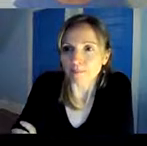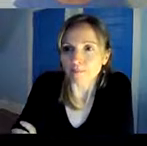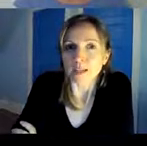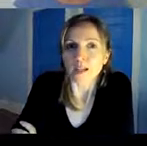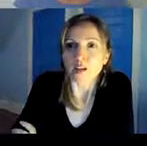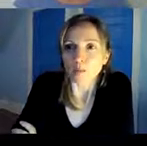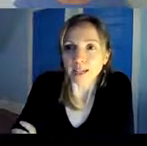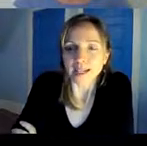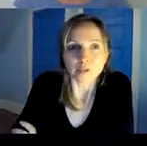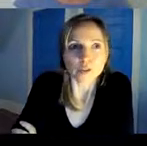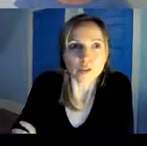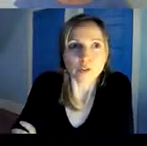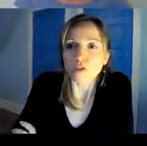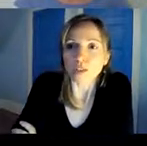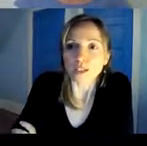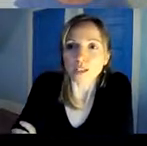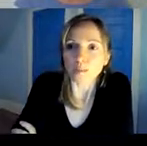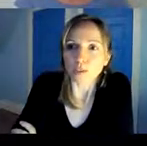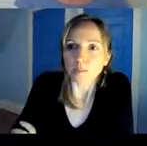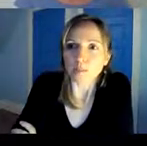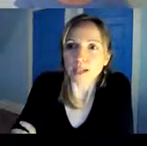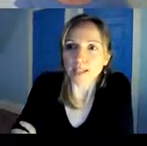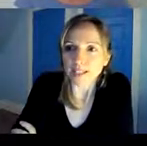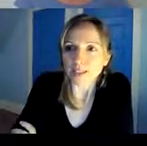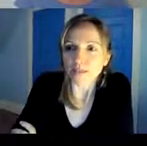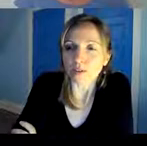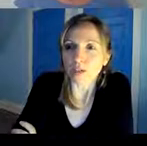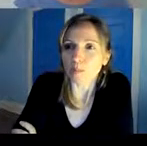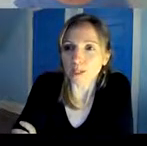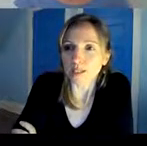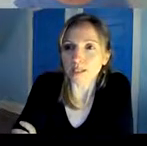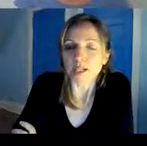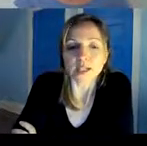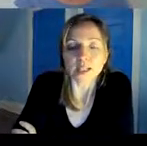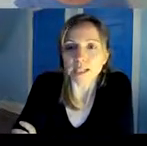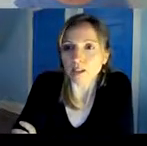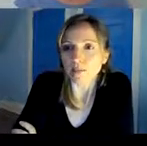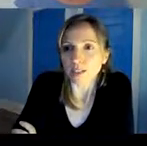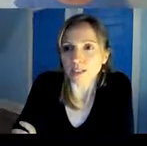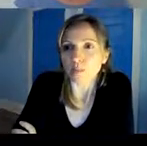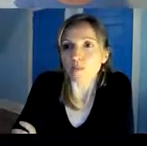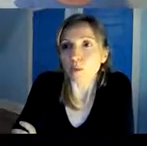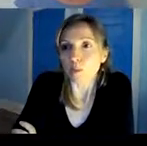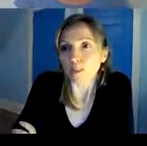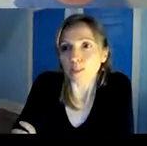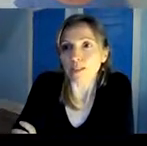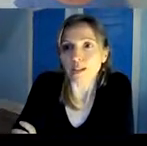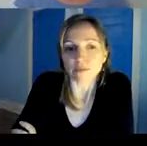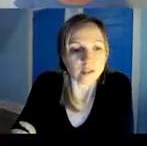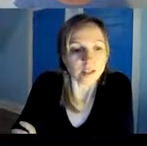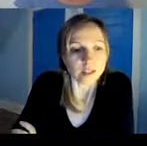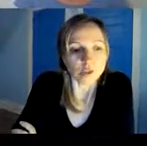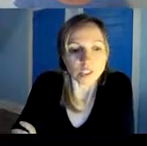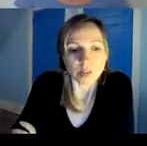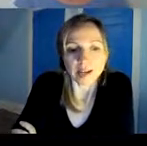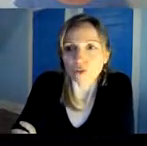landfill. And our plant council also suggests that we put them in black plastic for a couple weeks to kill off seeds before we put them in the